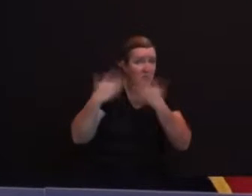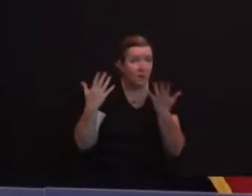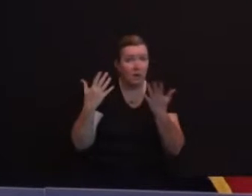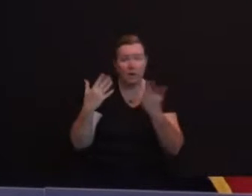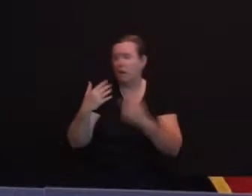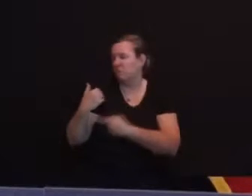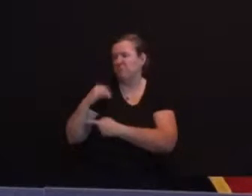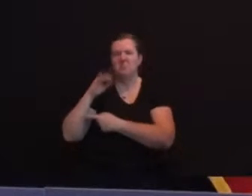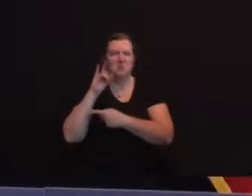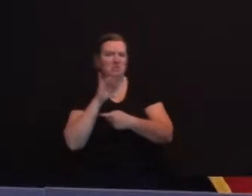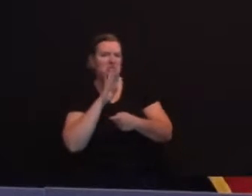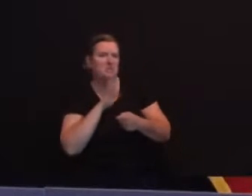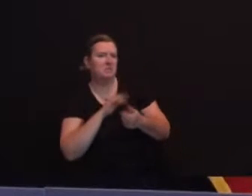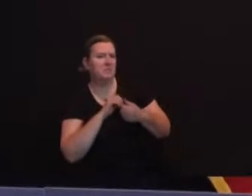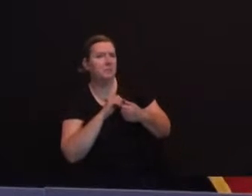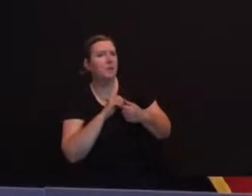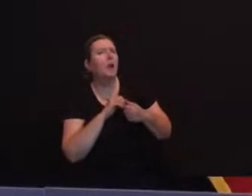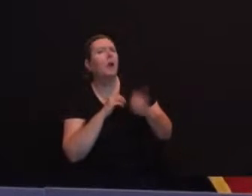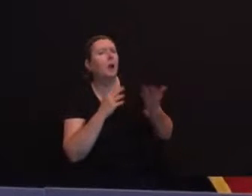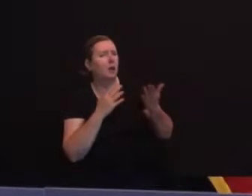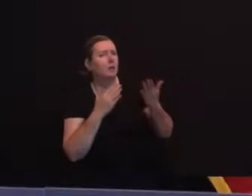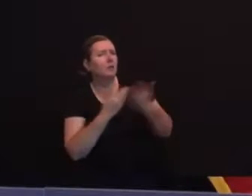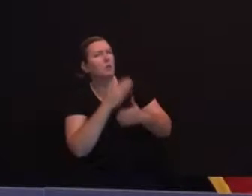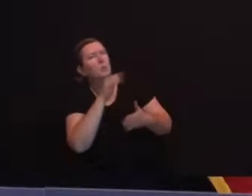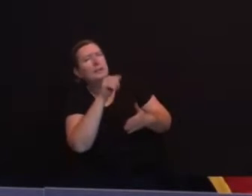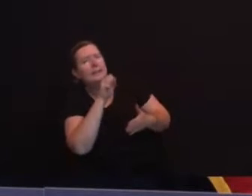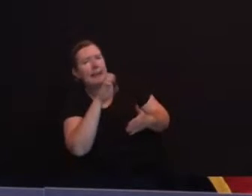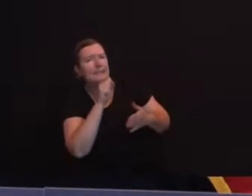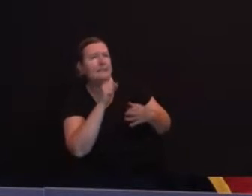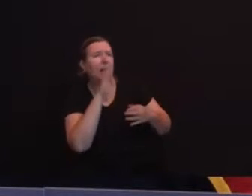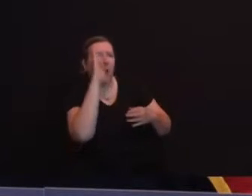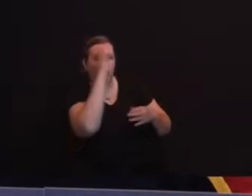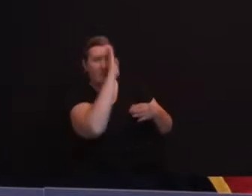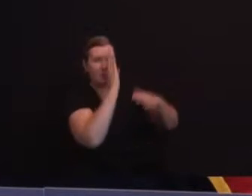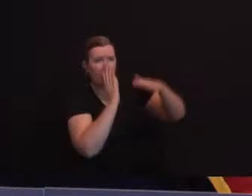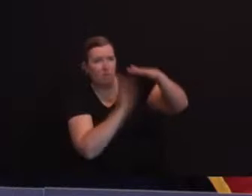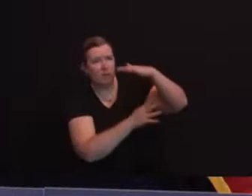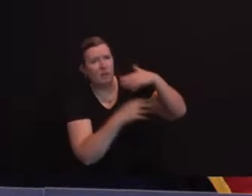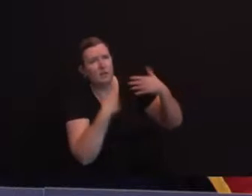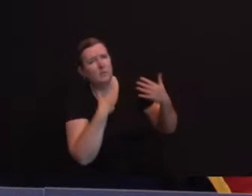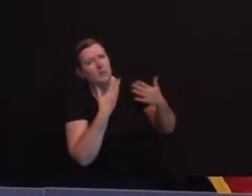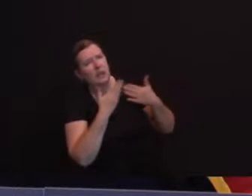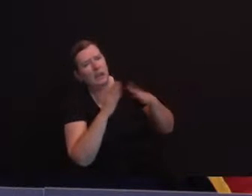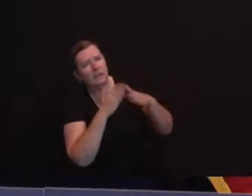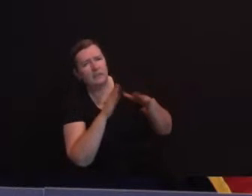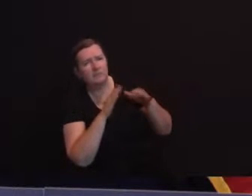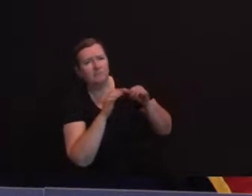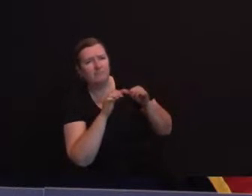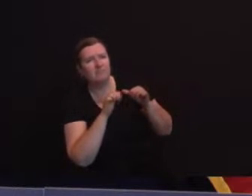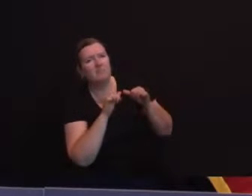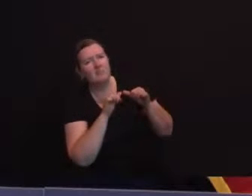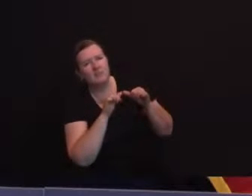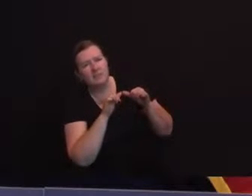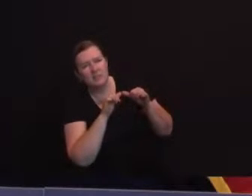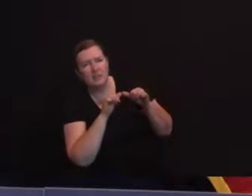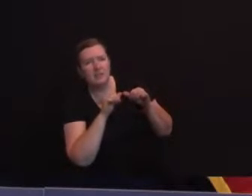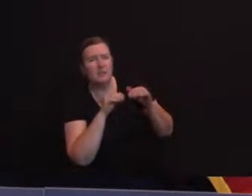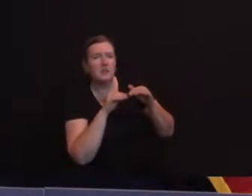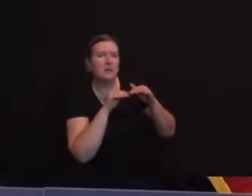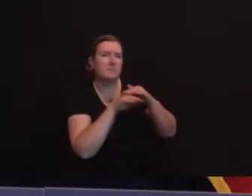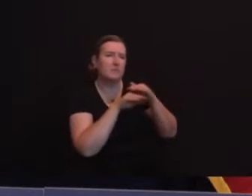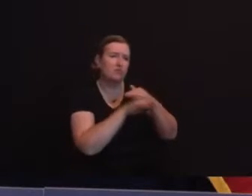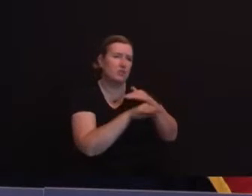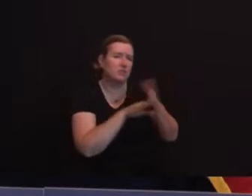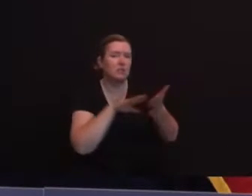cases, hospitalizations, average length of stay, admission discharges, and the most important component